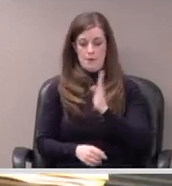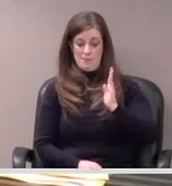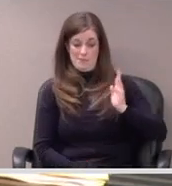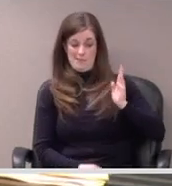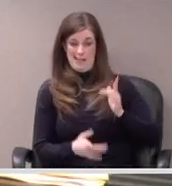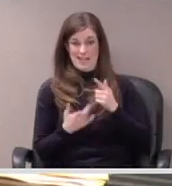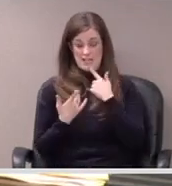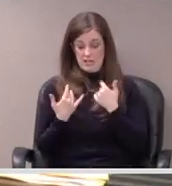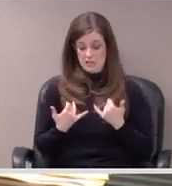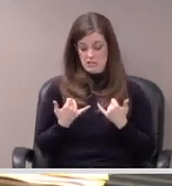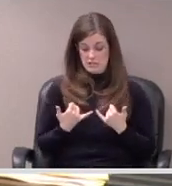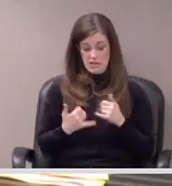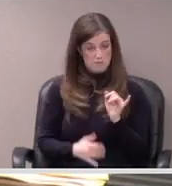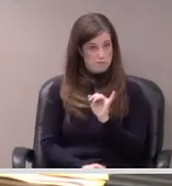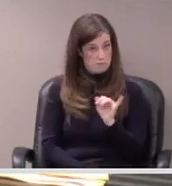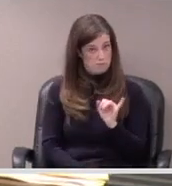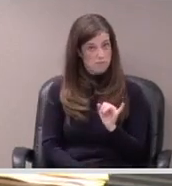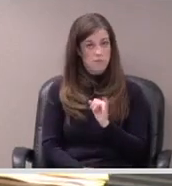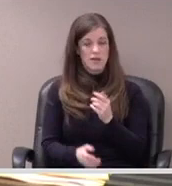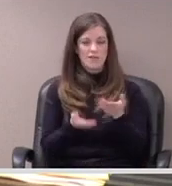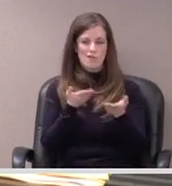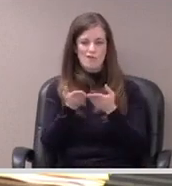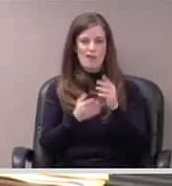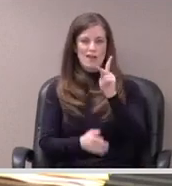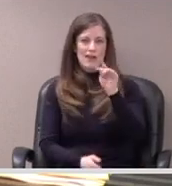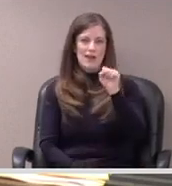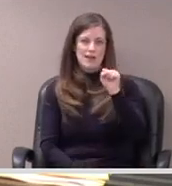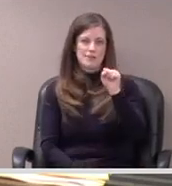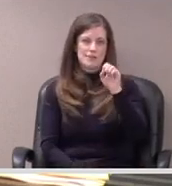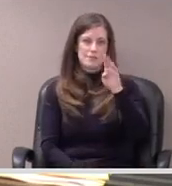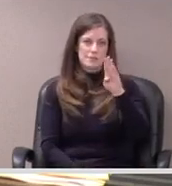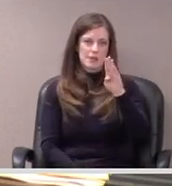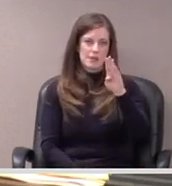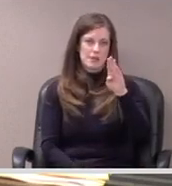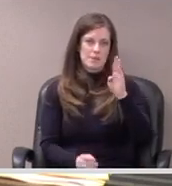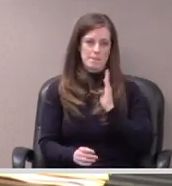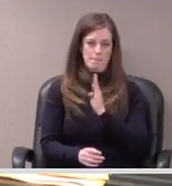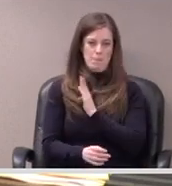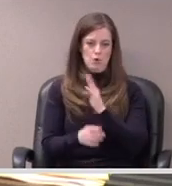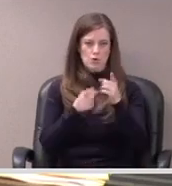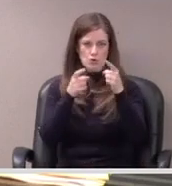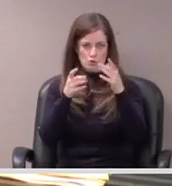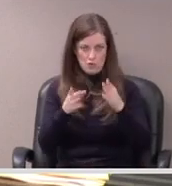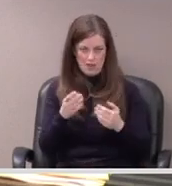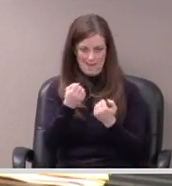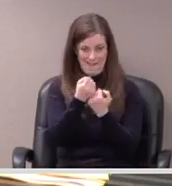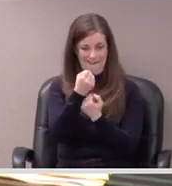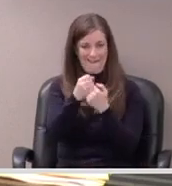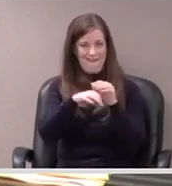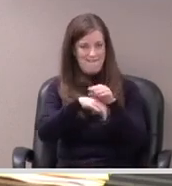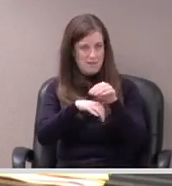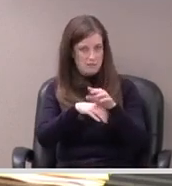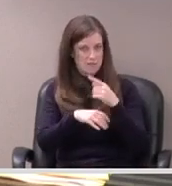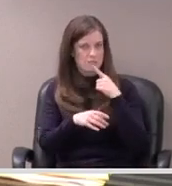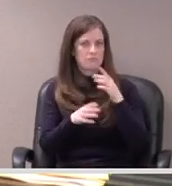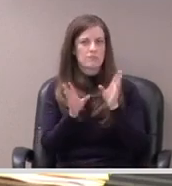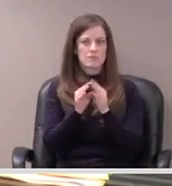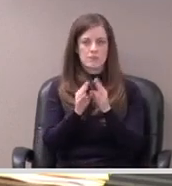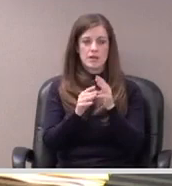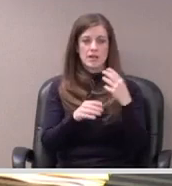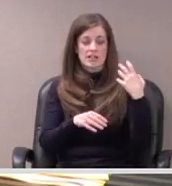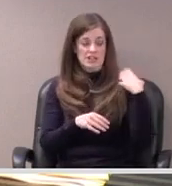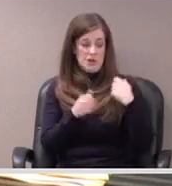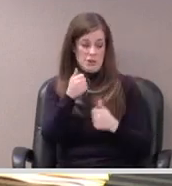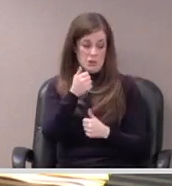currently doing, served on the KSBA Board of Directors, KSBA Advocacy Committee, Chair and Co-Chair